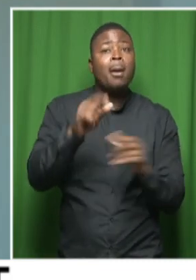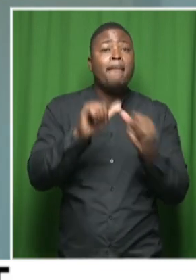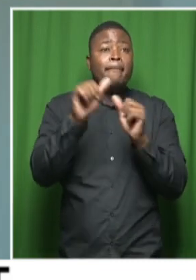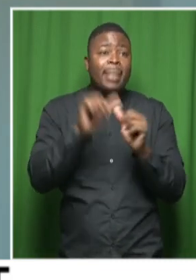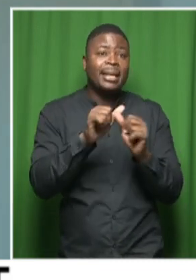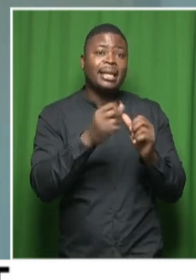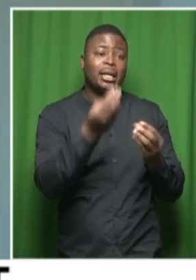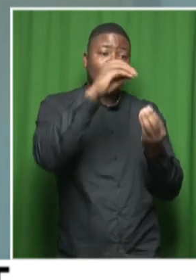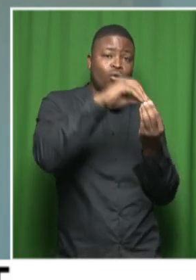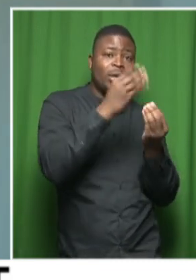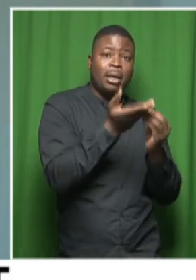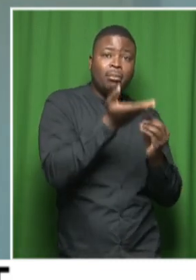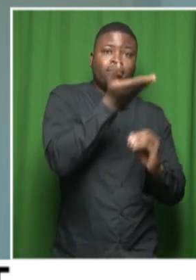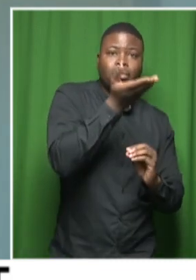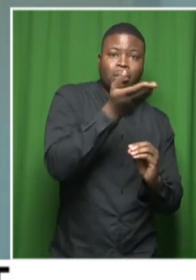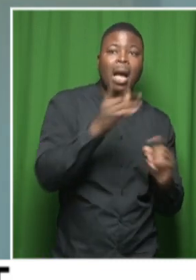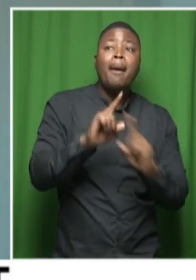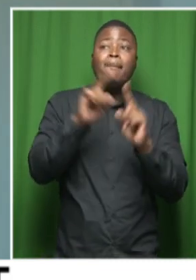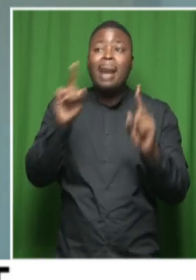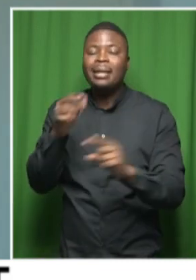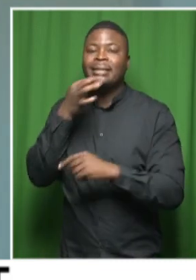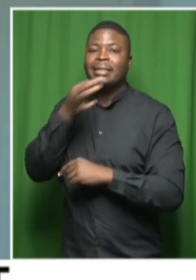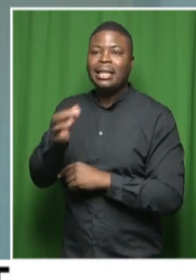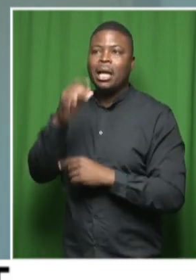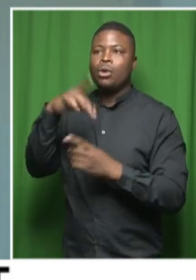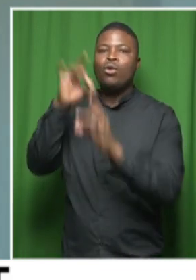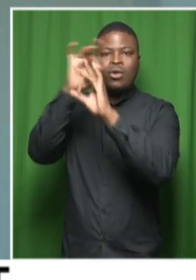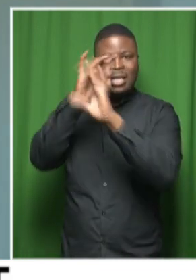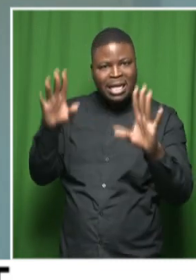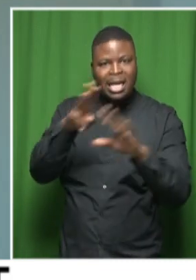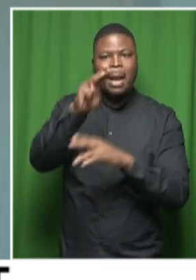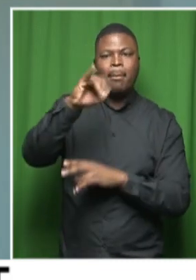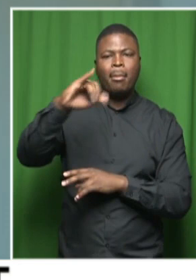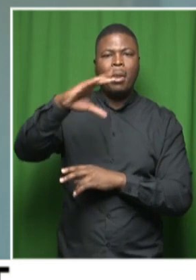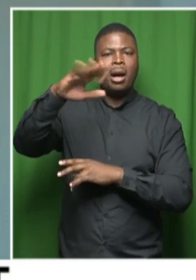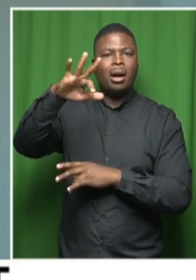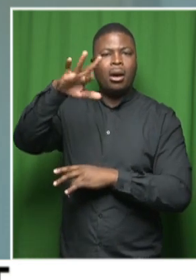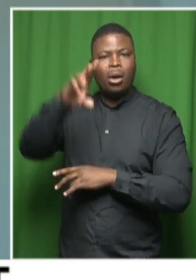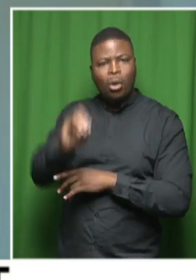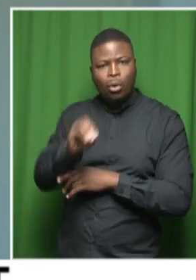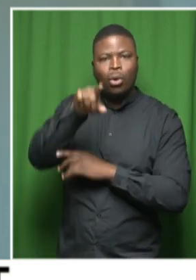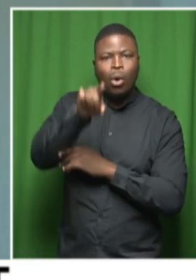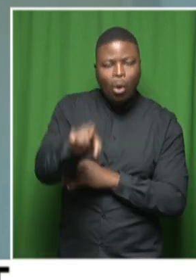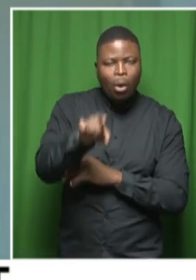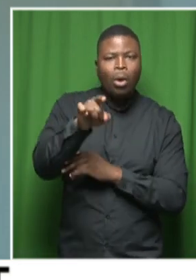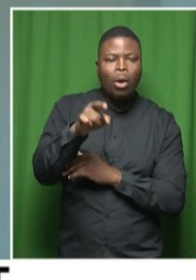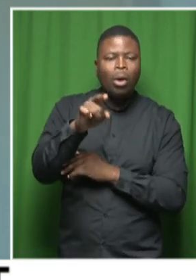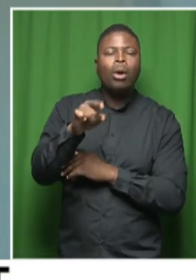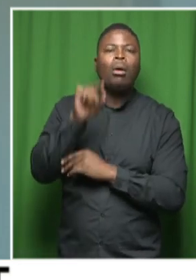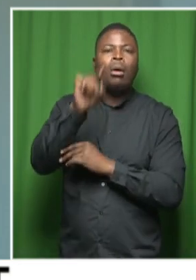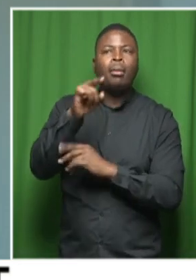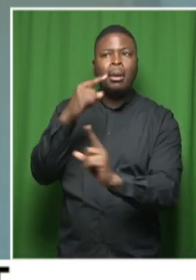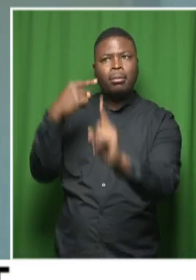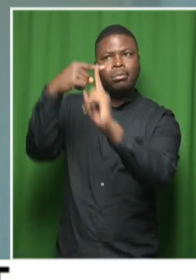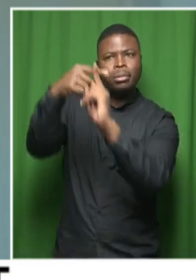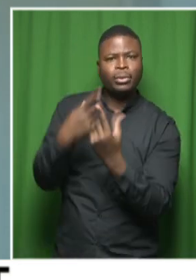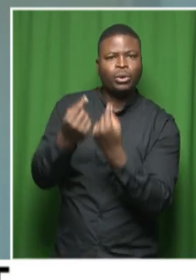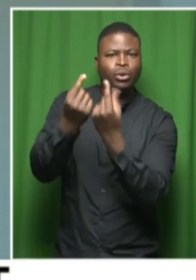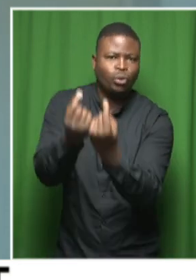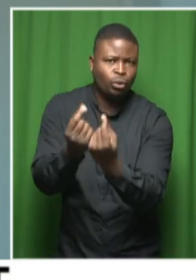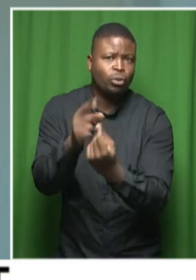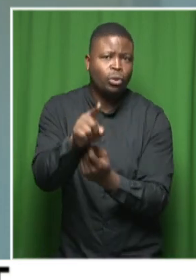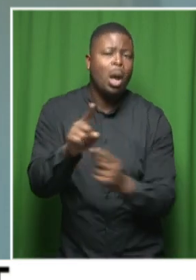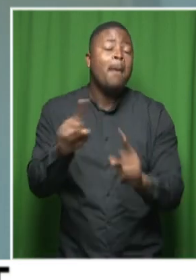actually saying, no, we're clear about a macroeconomic austerity measures. The public sector that is meant to be an arbiter